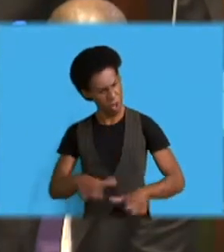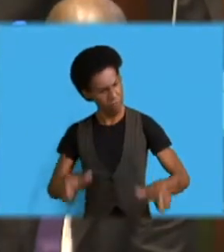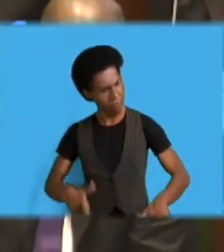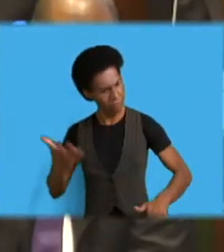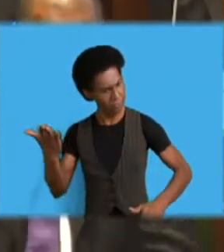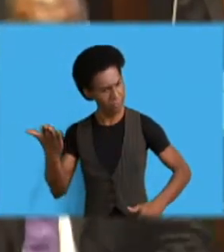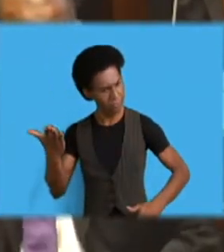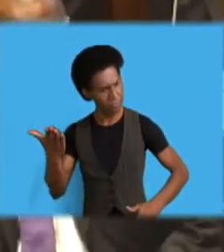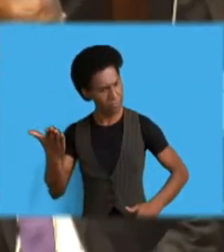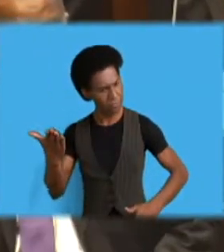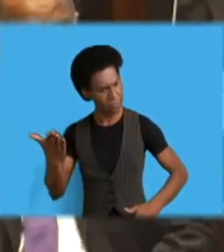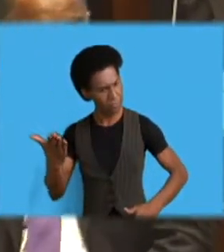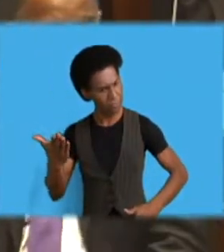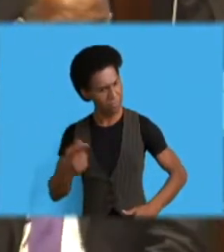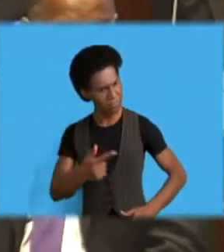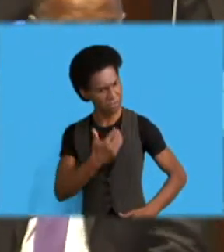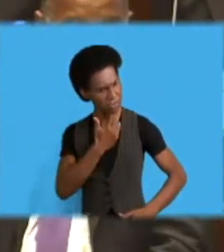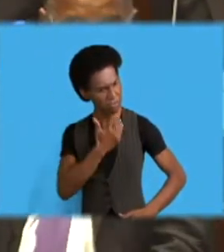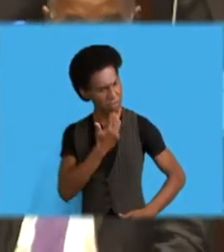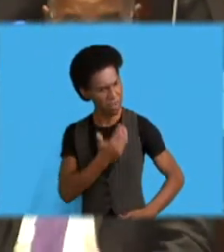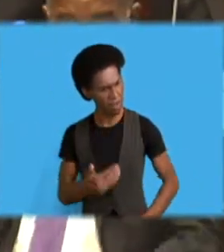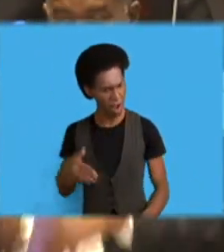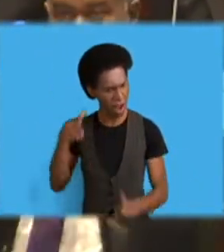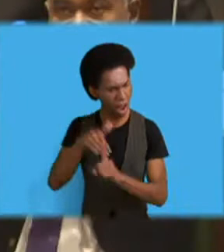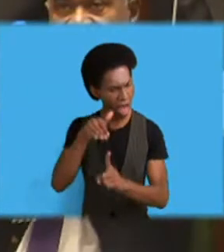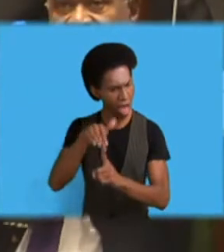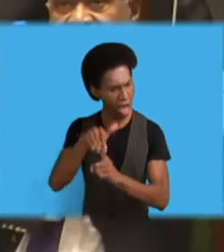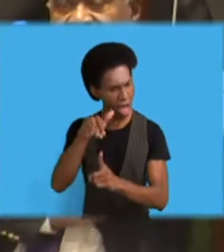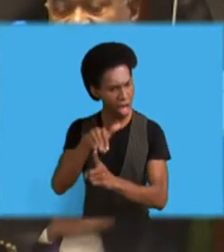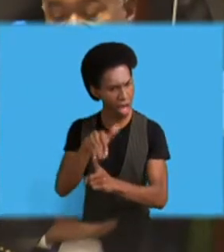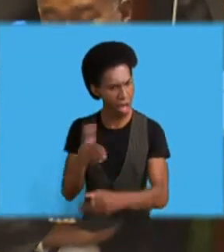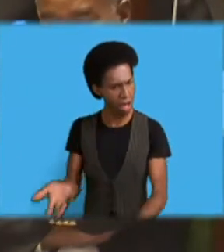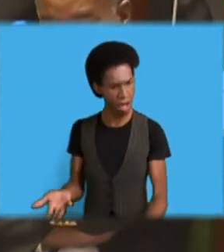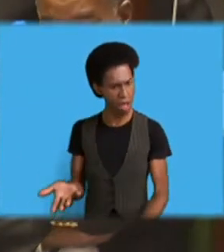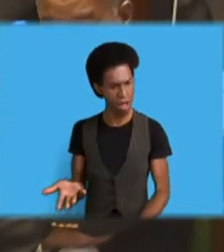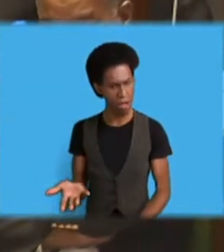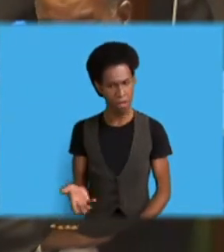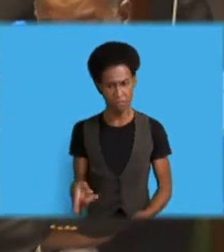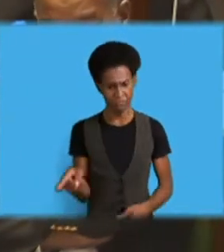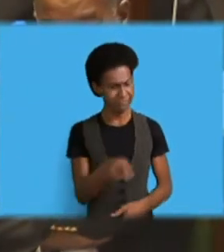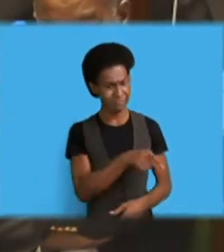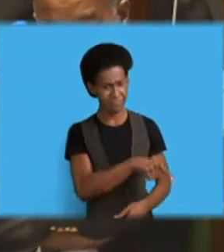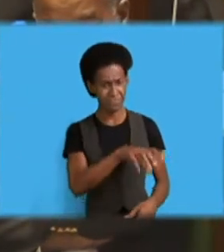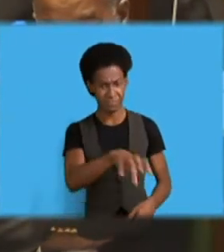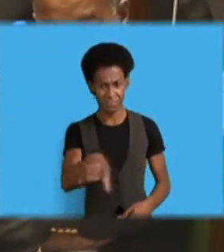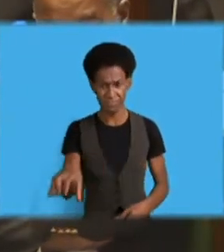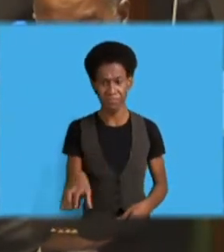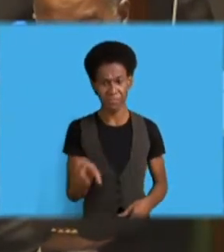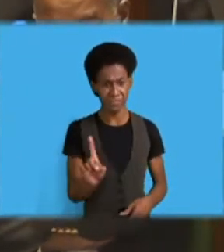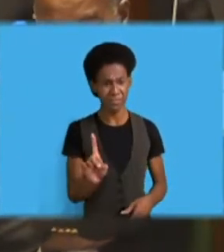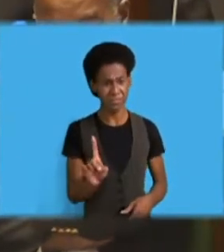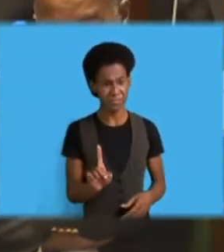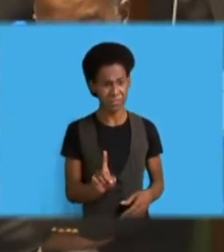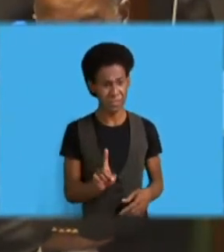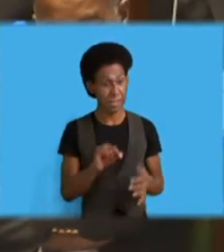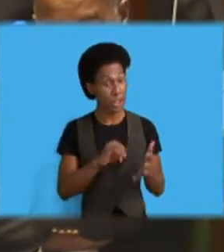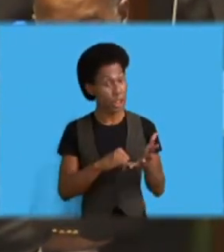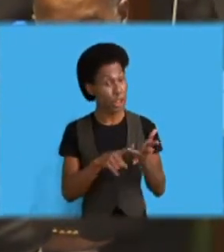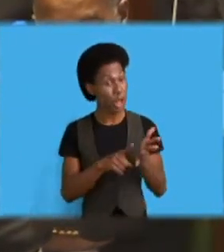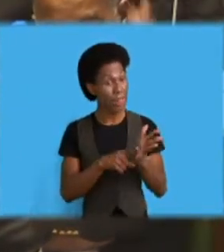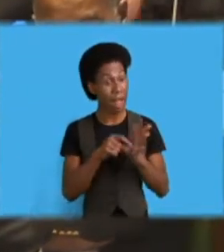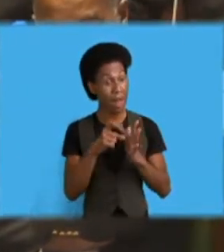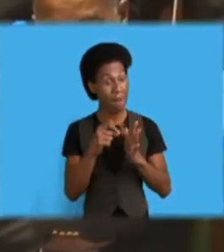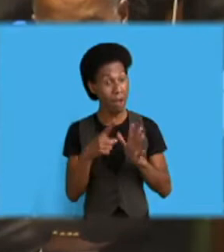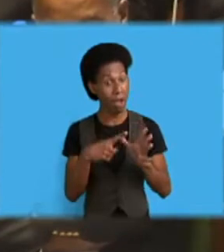Speaker. As opposed to all this, Mr. Deputy Speaker, a Sodalpa government will provide free education to all the students like